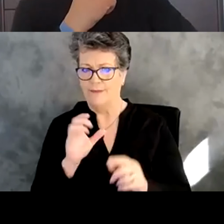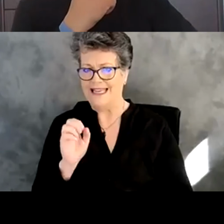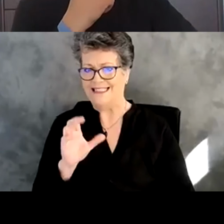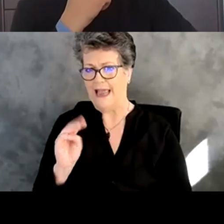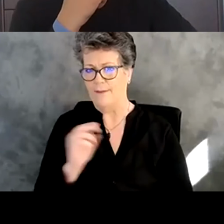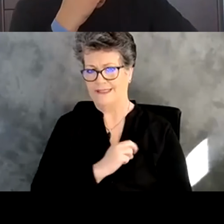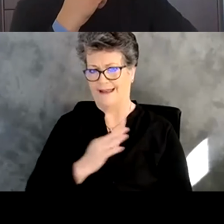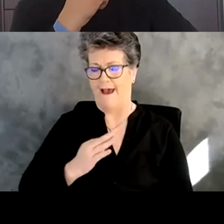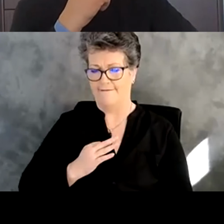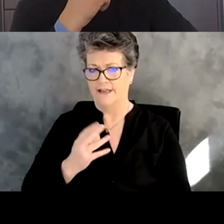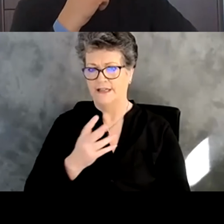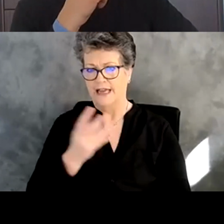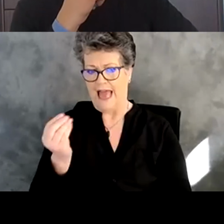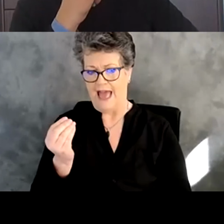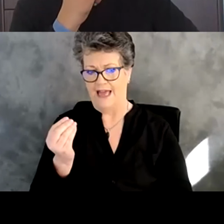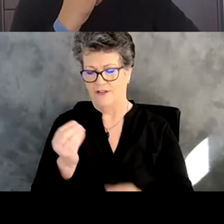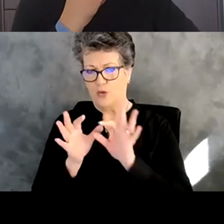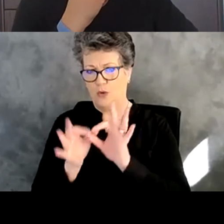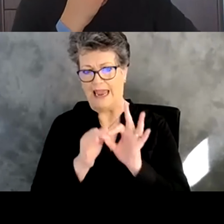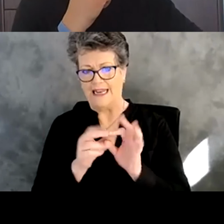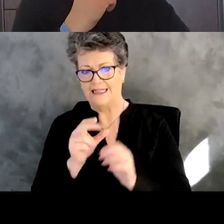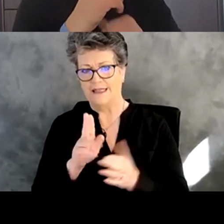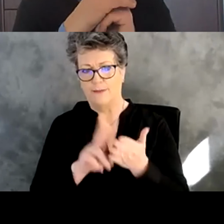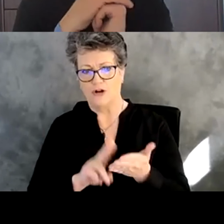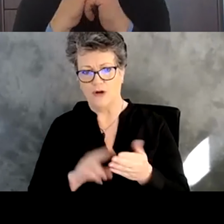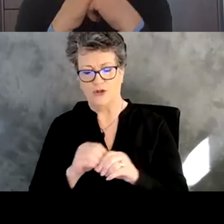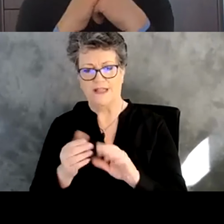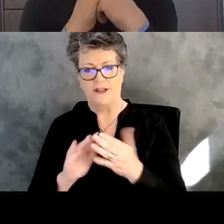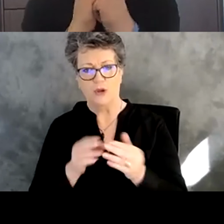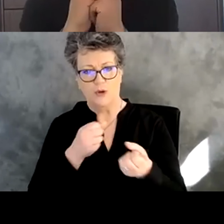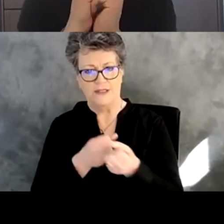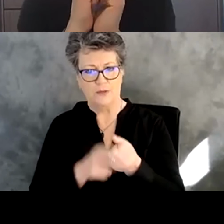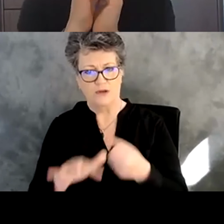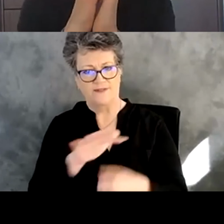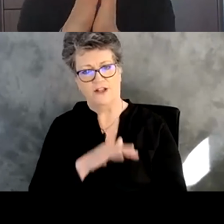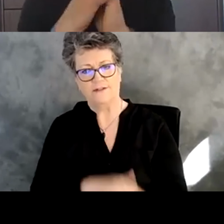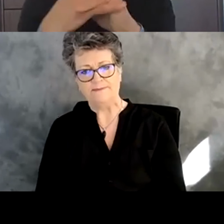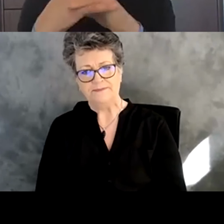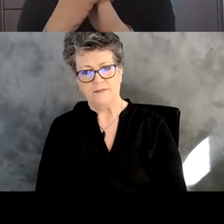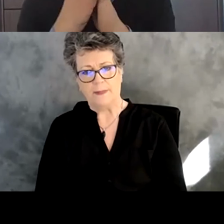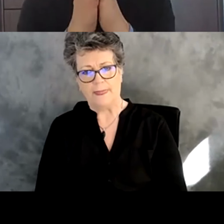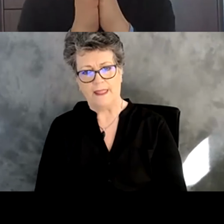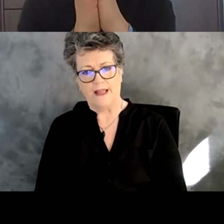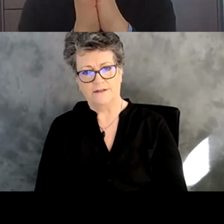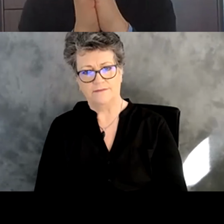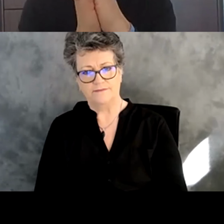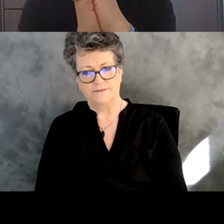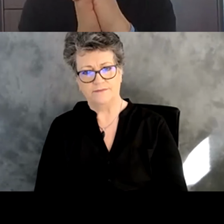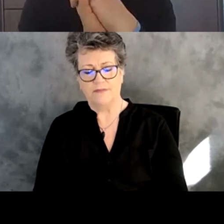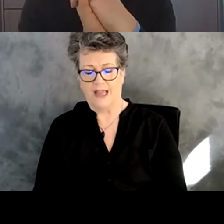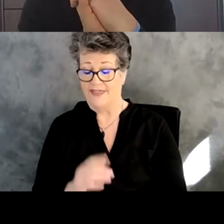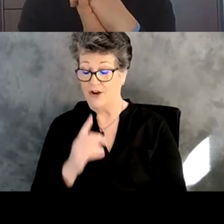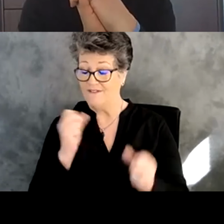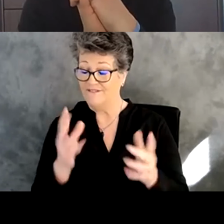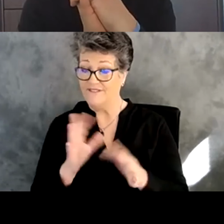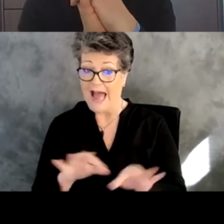staff and the related subcontractors in the community supports world. These are, again, such valuable services. We want to